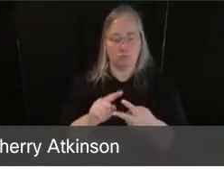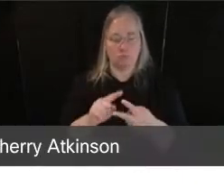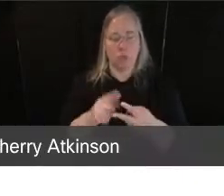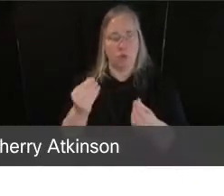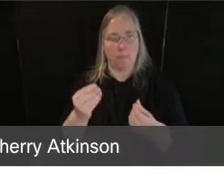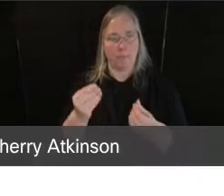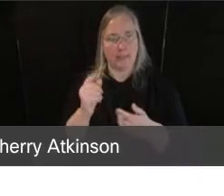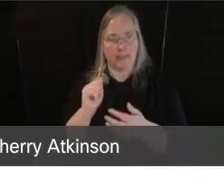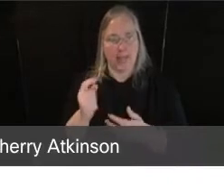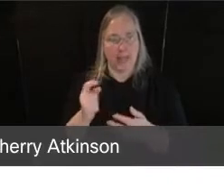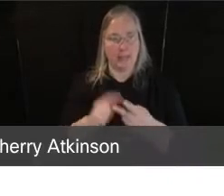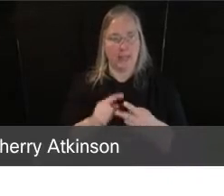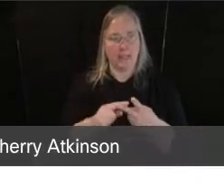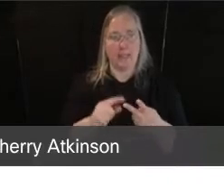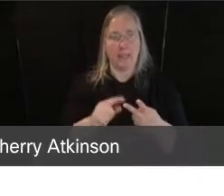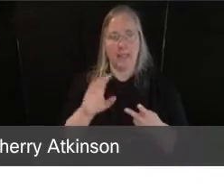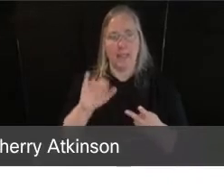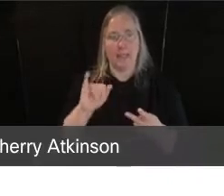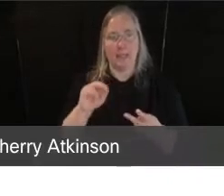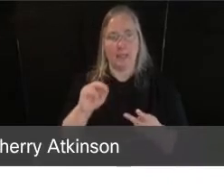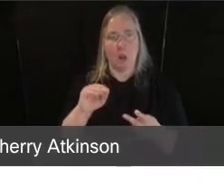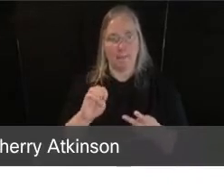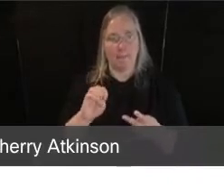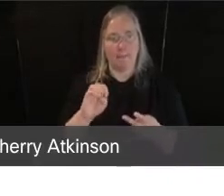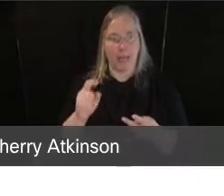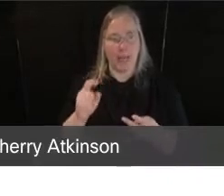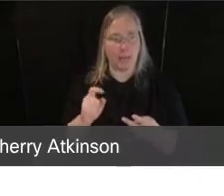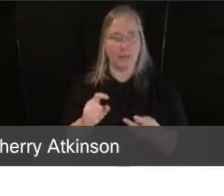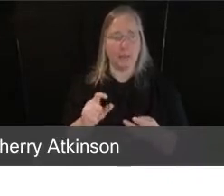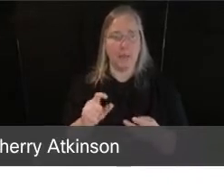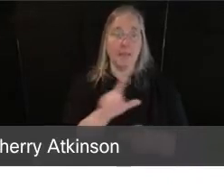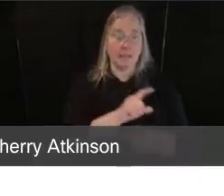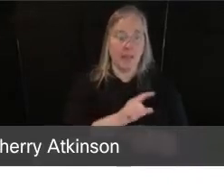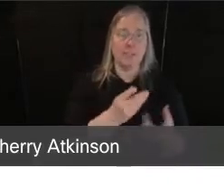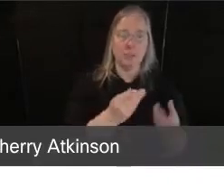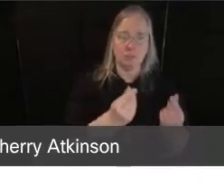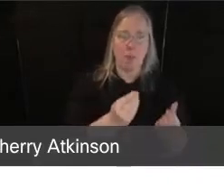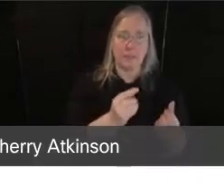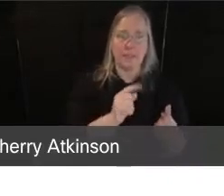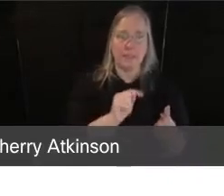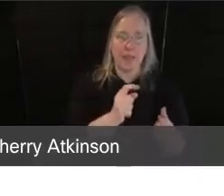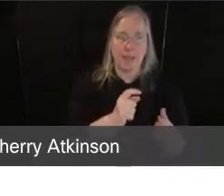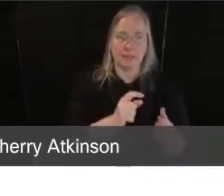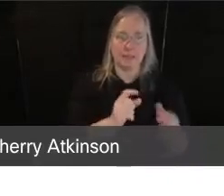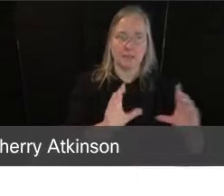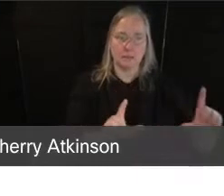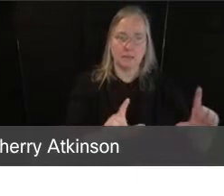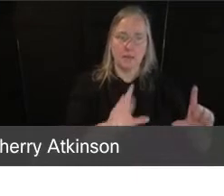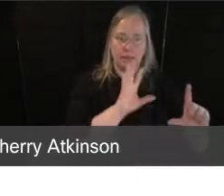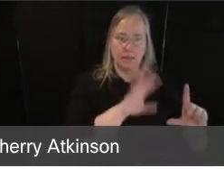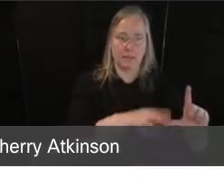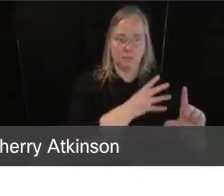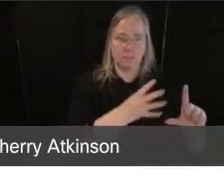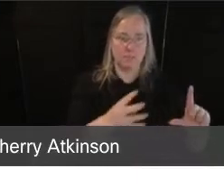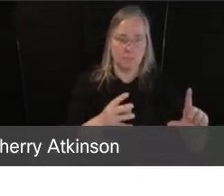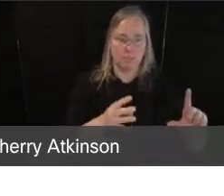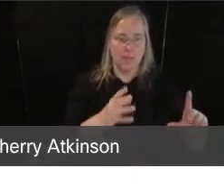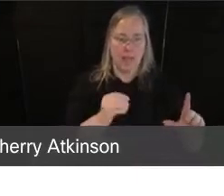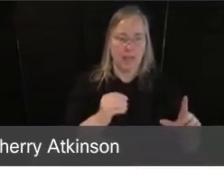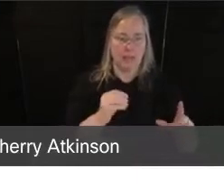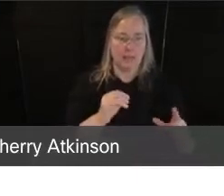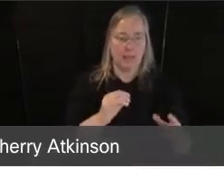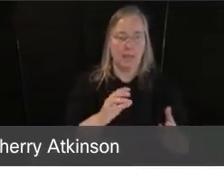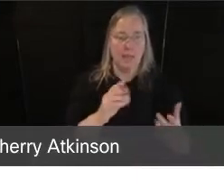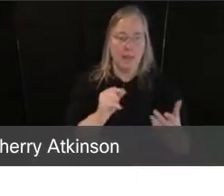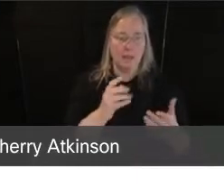chart on the left talks about property taxes and income taxes as a share of all fund and general